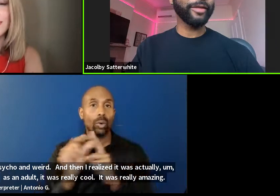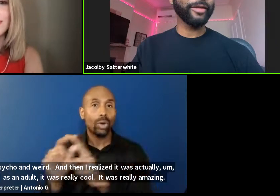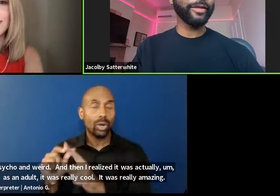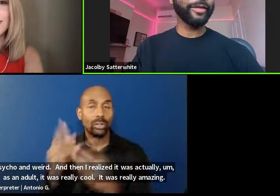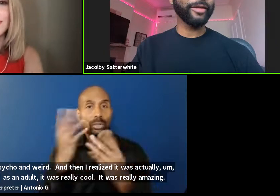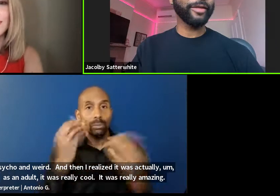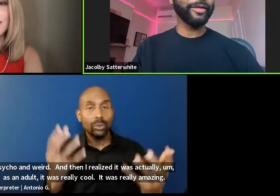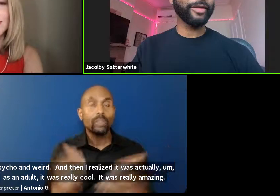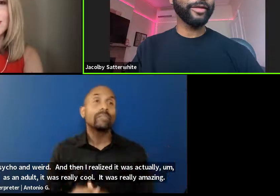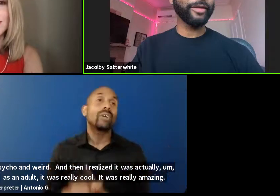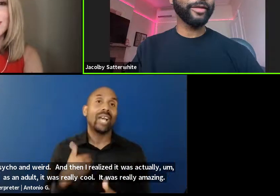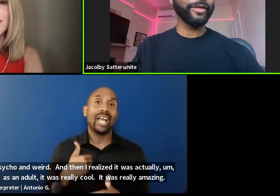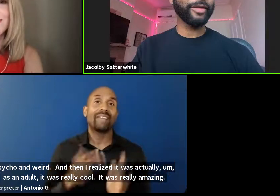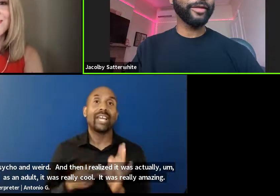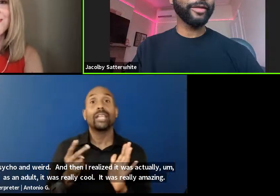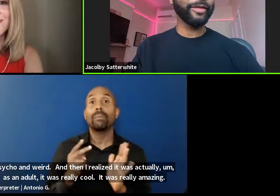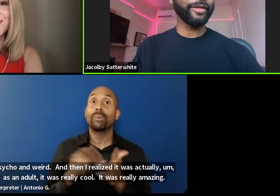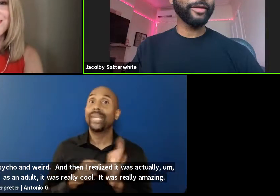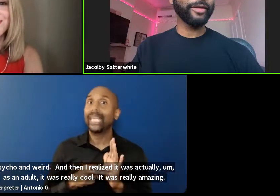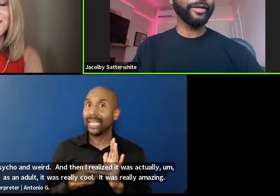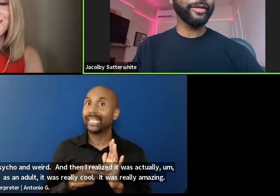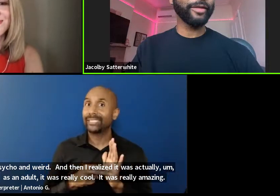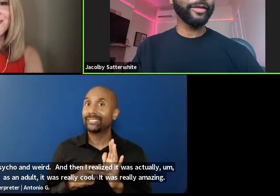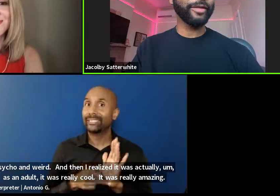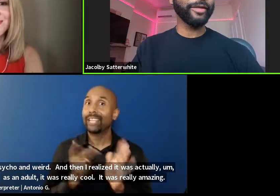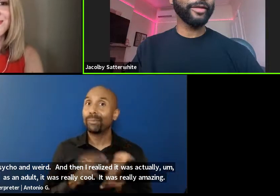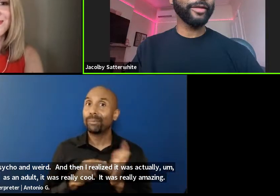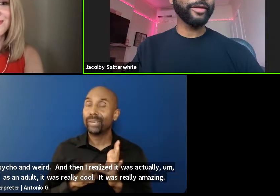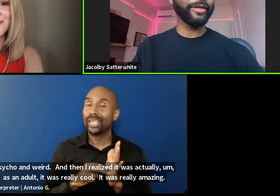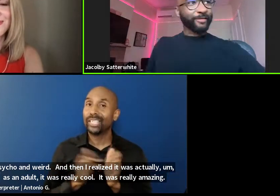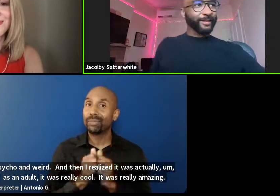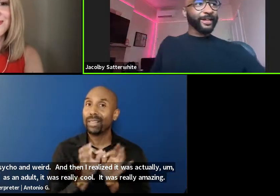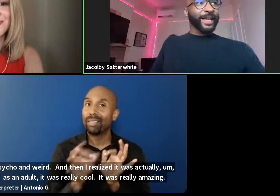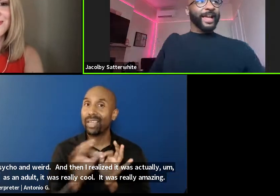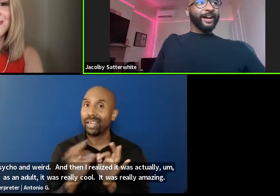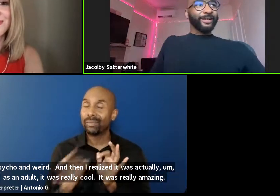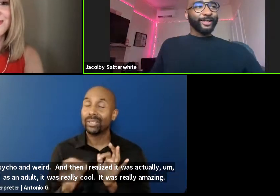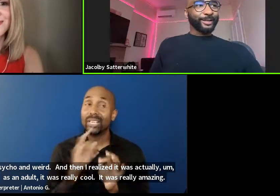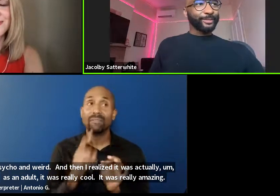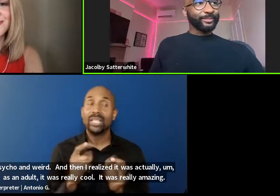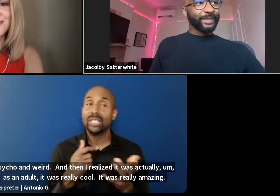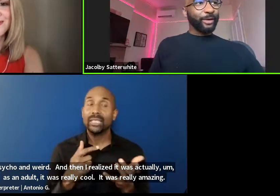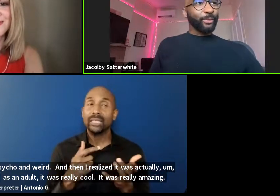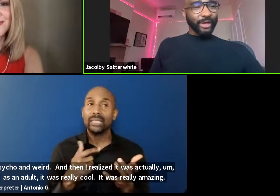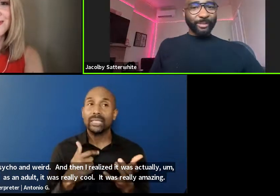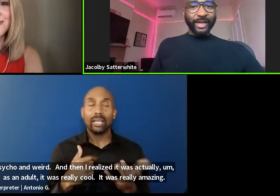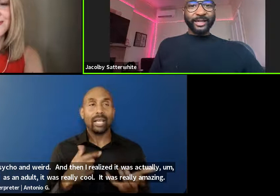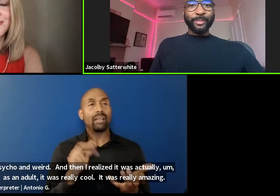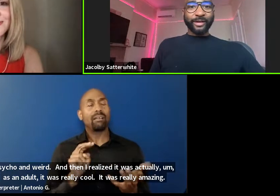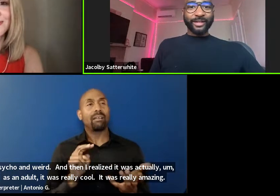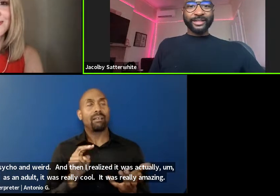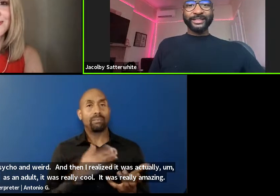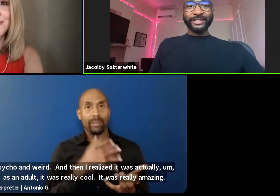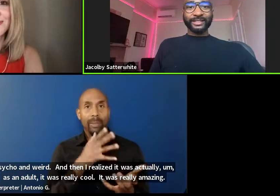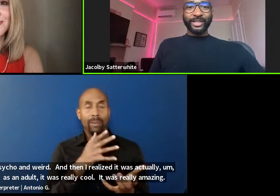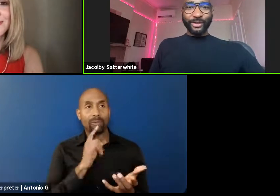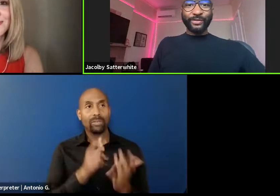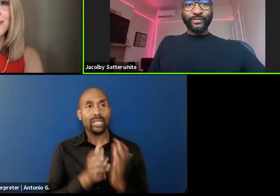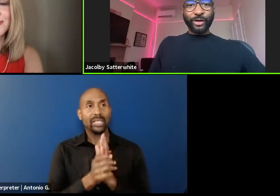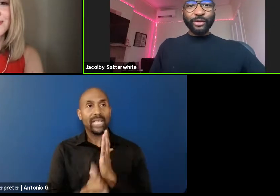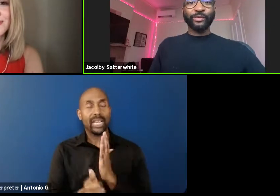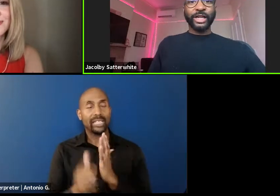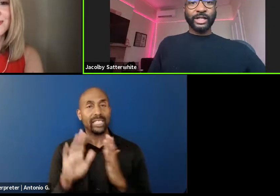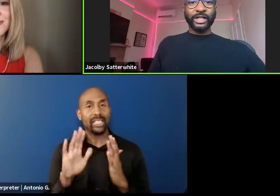double entendres and the language that are like really compelling. She's a really talented songwriter. Mm-hmm. I want to make an American